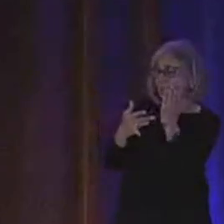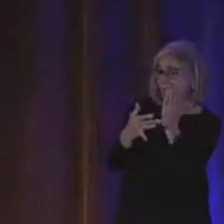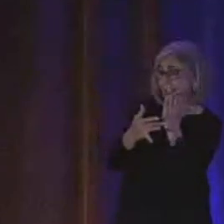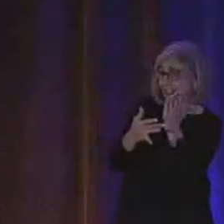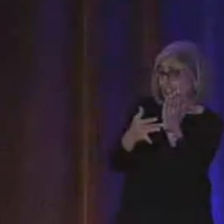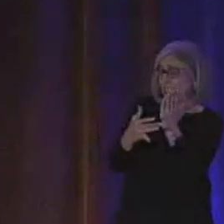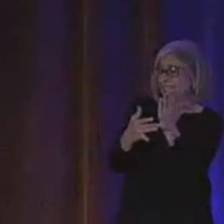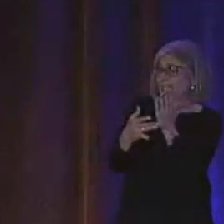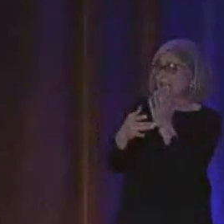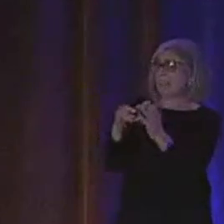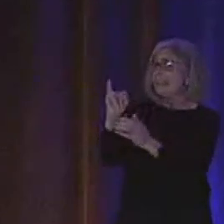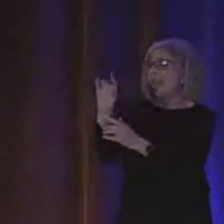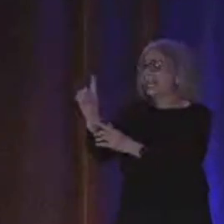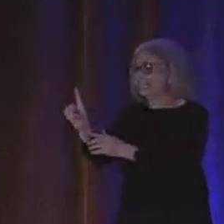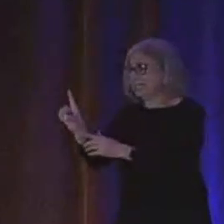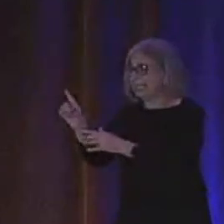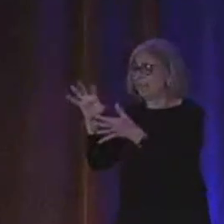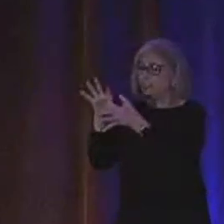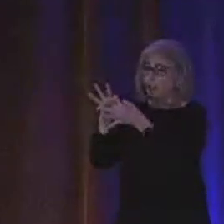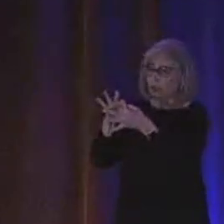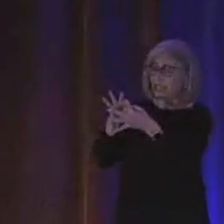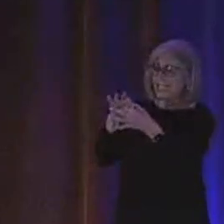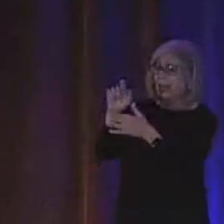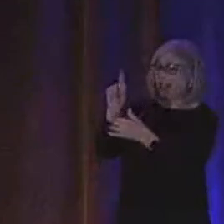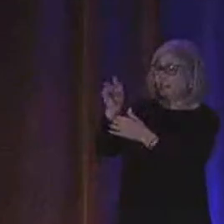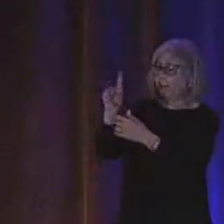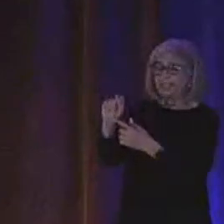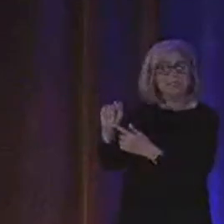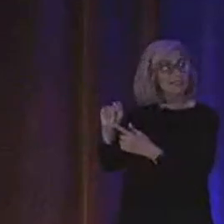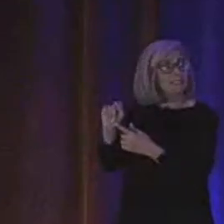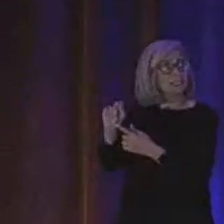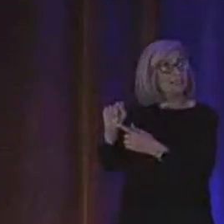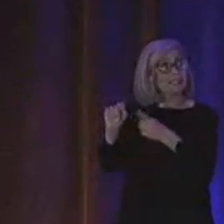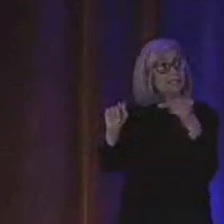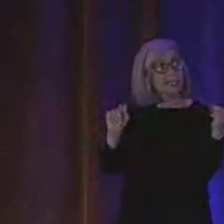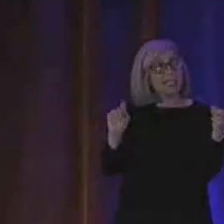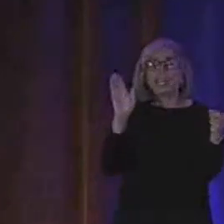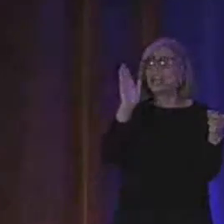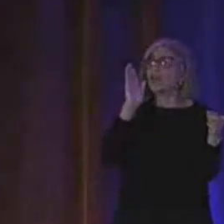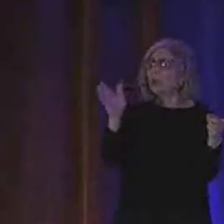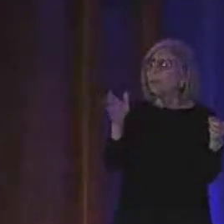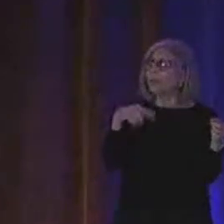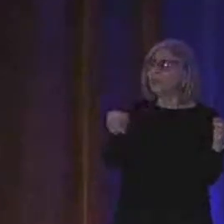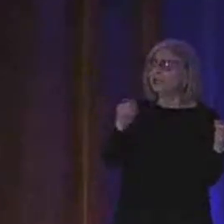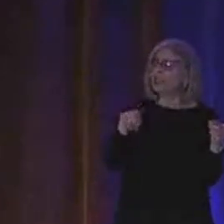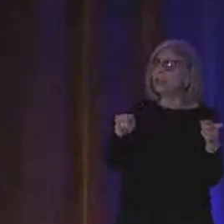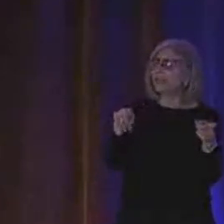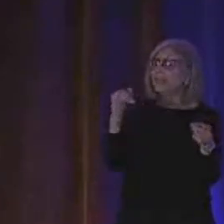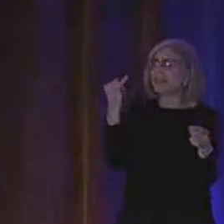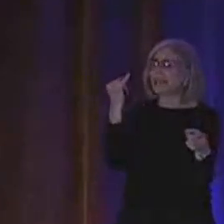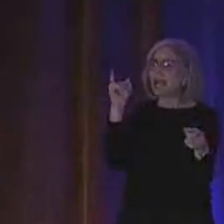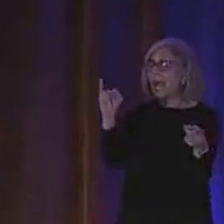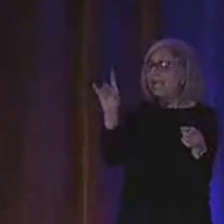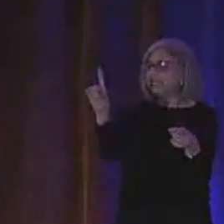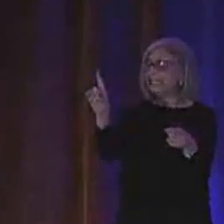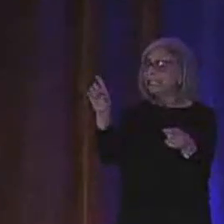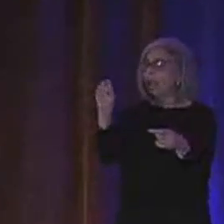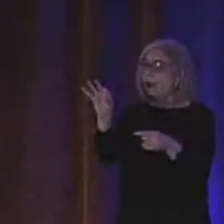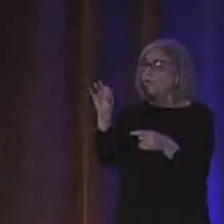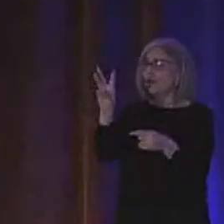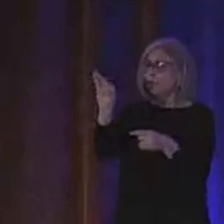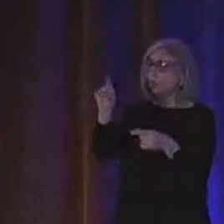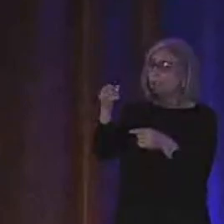of the associated element the button's controlling. In this case, it would be the ID of the widget. We would